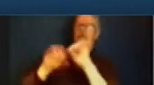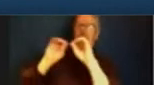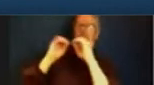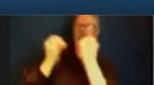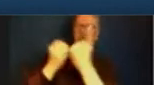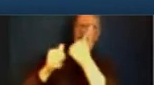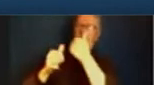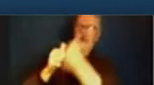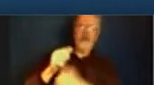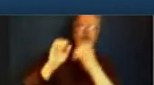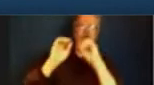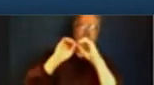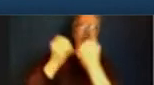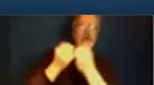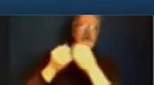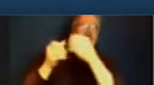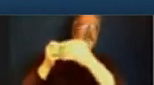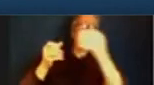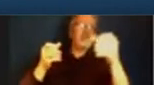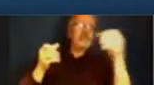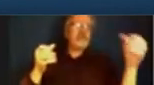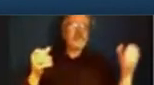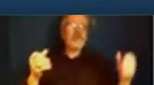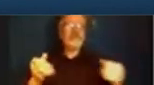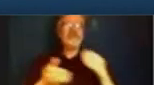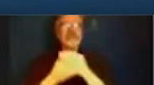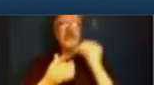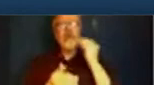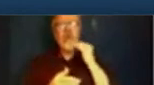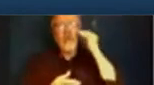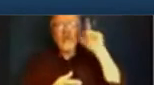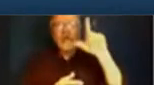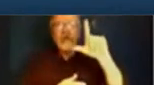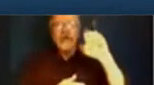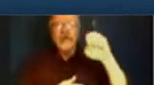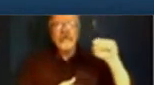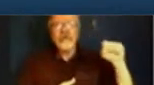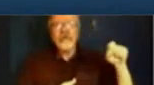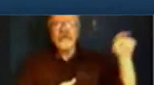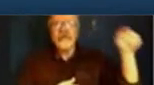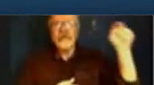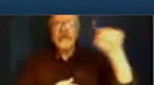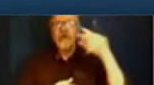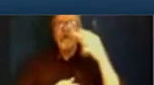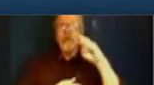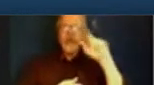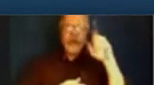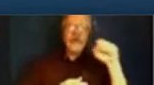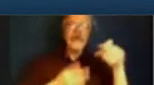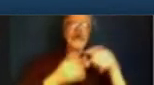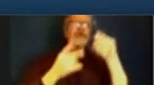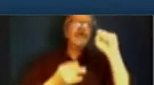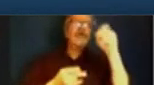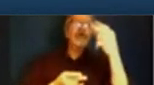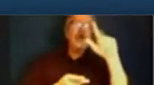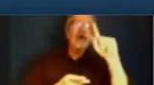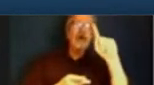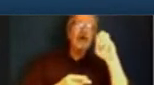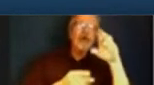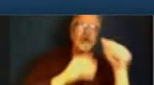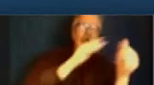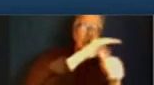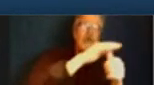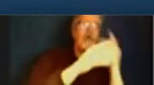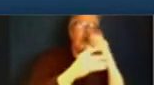at homeless shelters. They could possibly distribute them at their own test sites. So stay tuned for more details to come. All of this